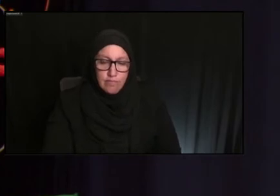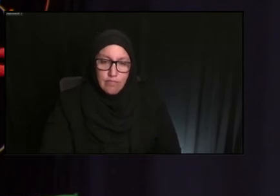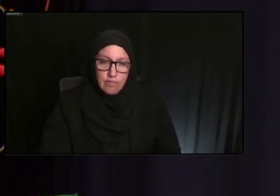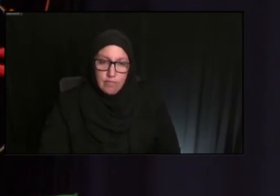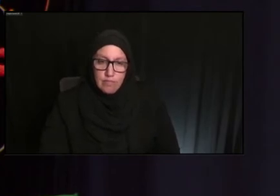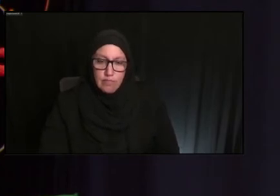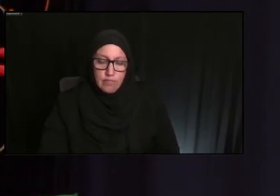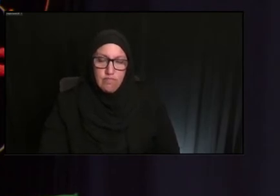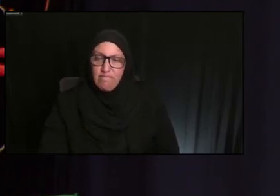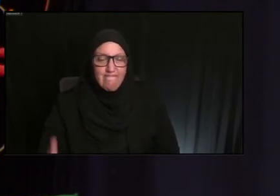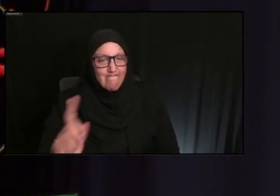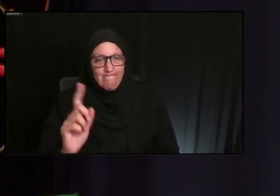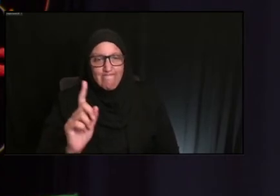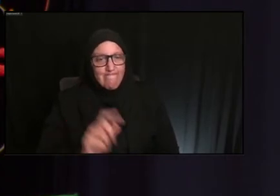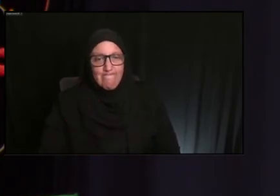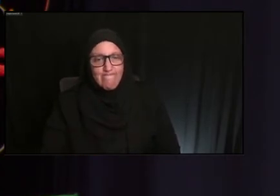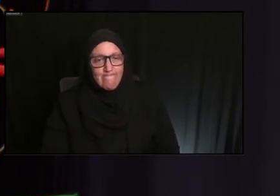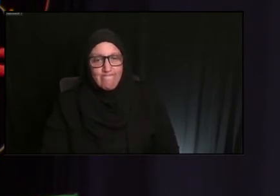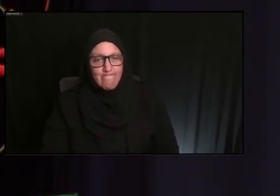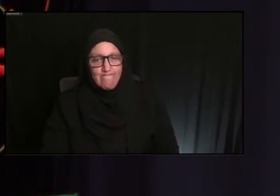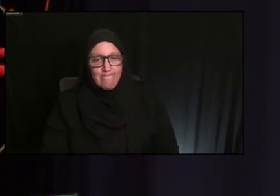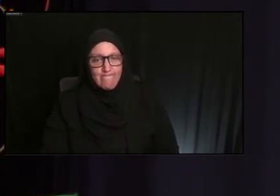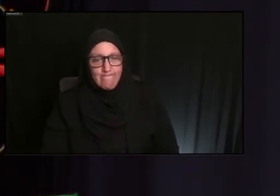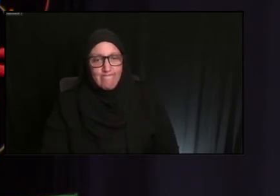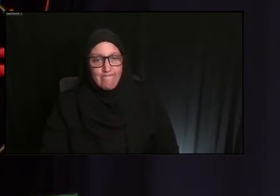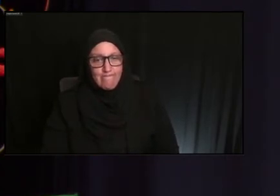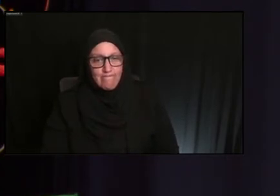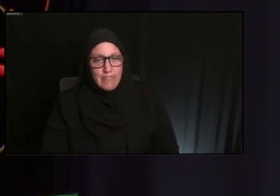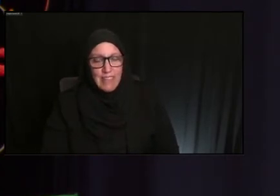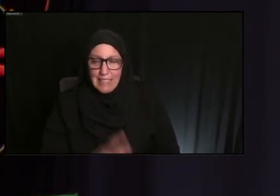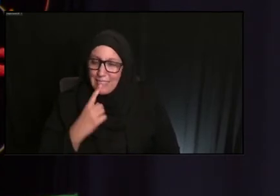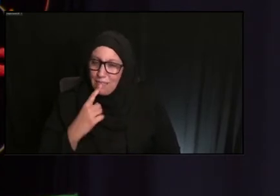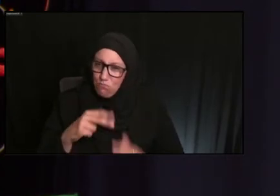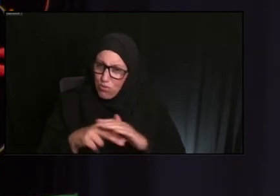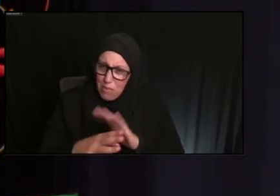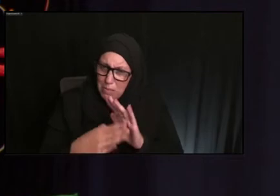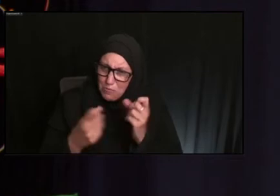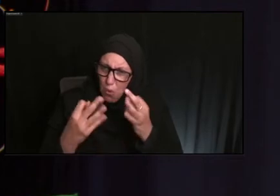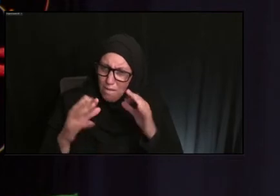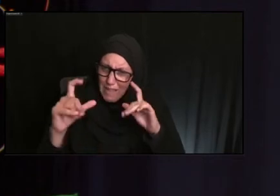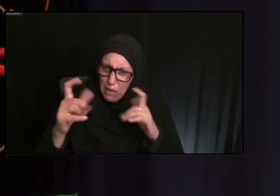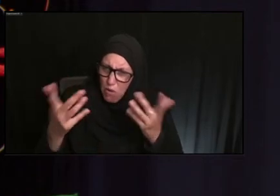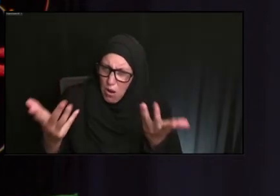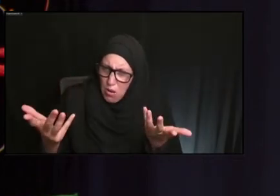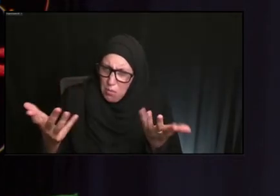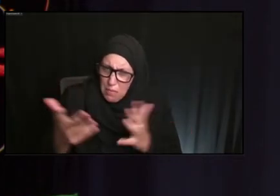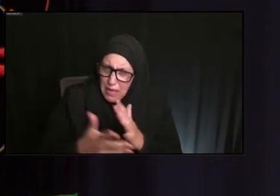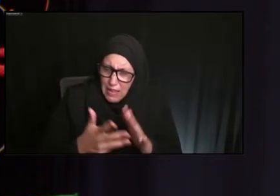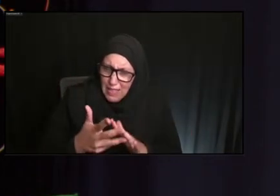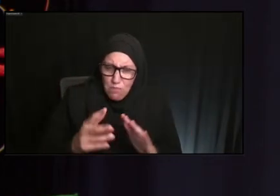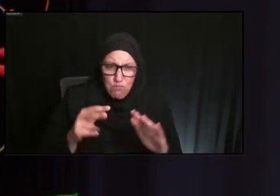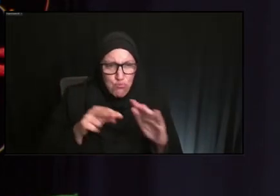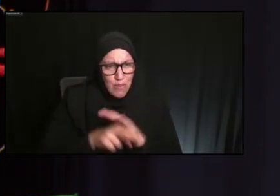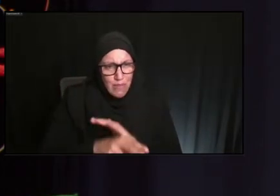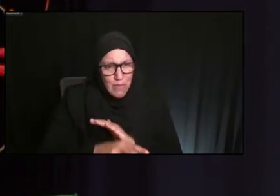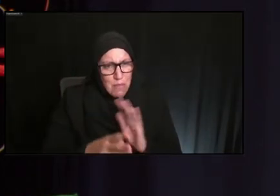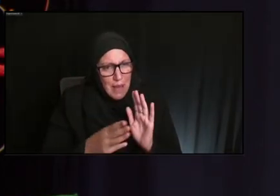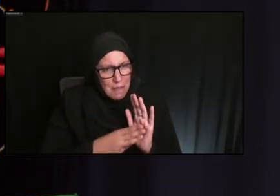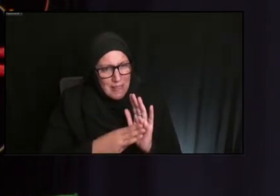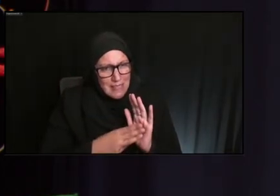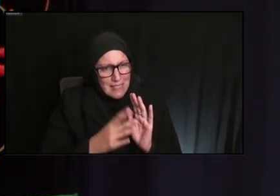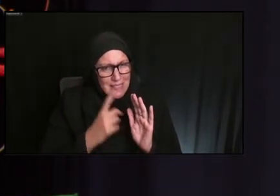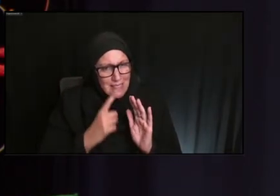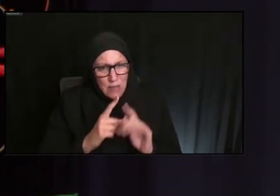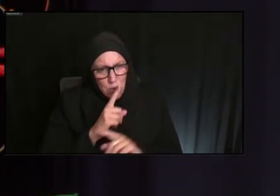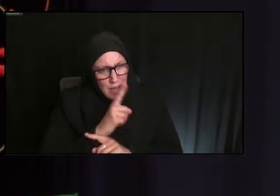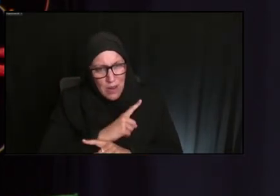haram." I said, "Did the Prophet have a Kodak moment or something?" "No. What do you mean, did the Prophet say that you